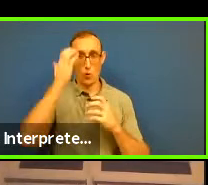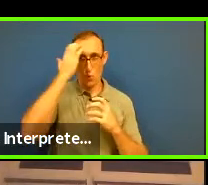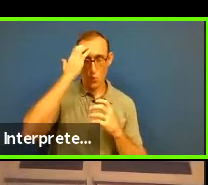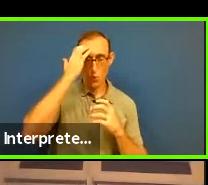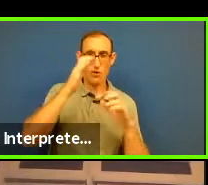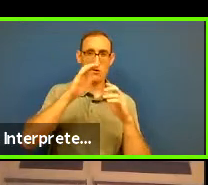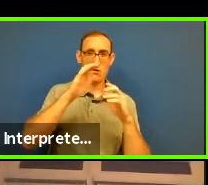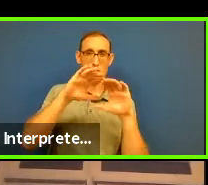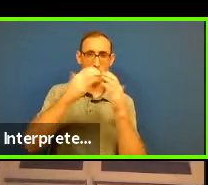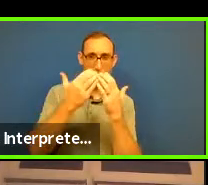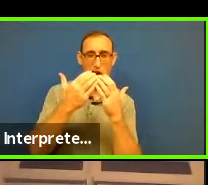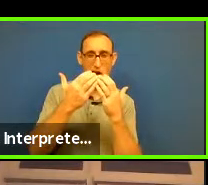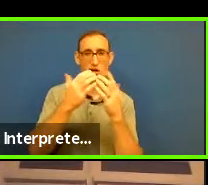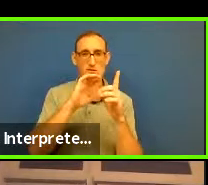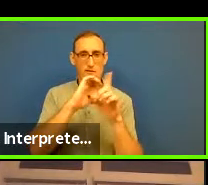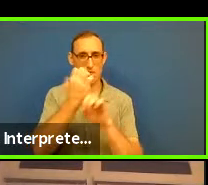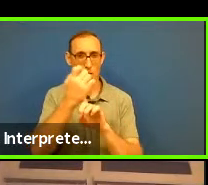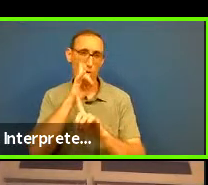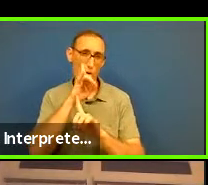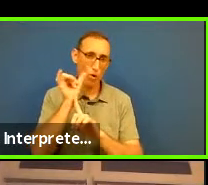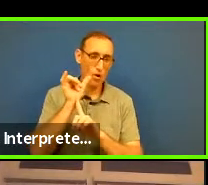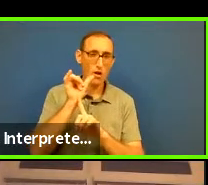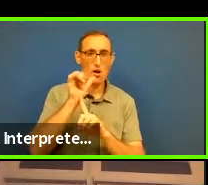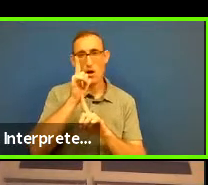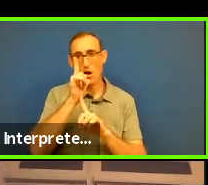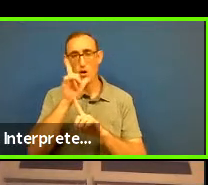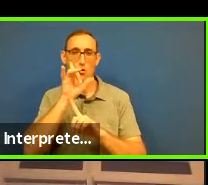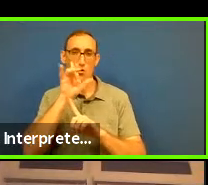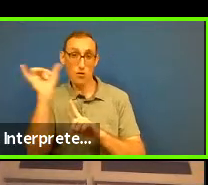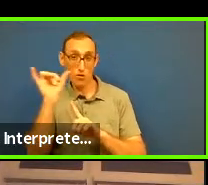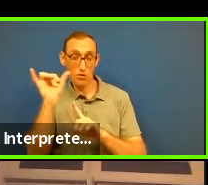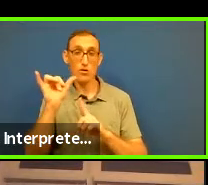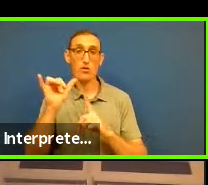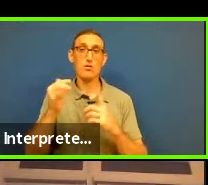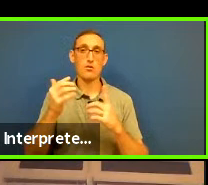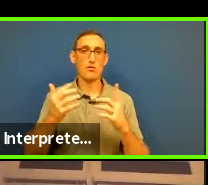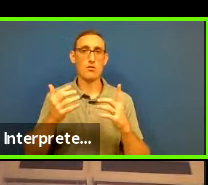like, what lunch looks like, but it is like,